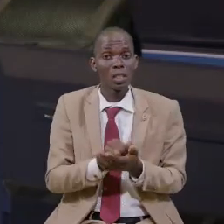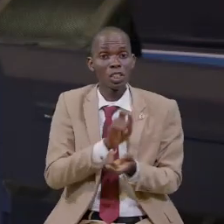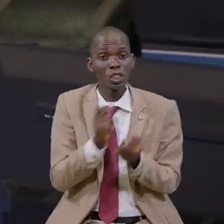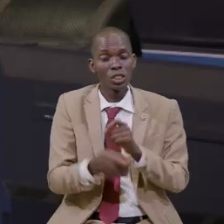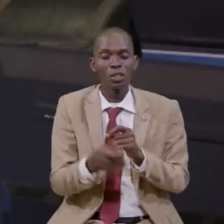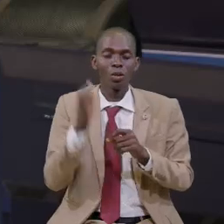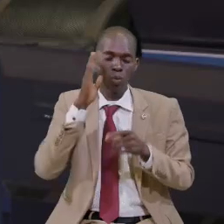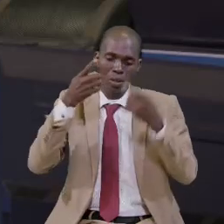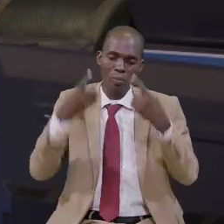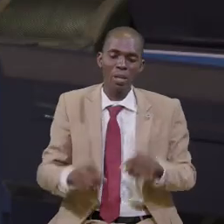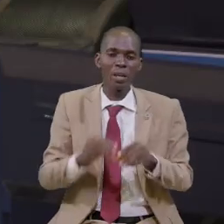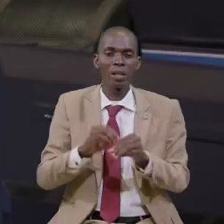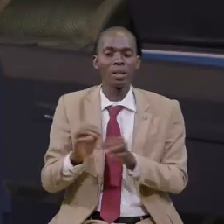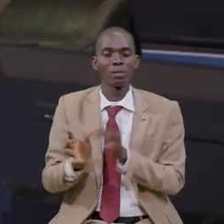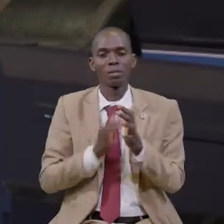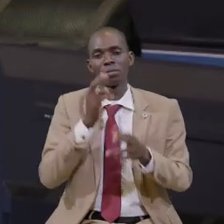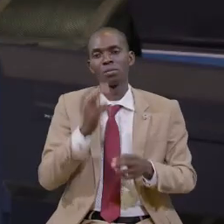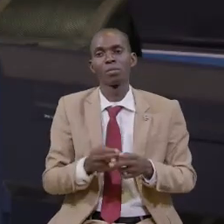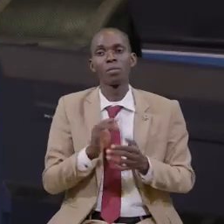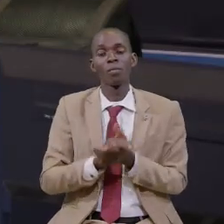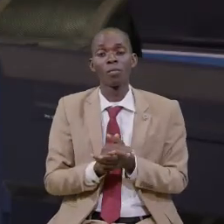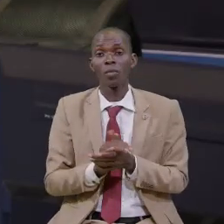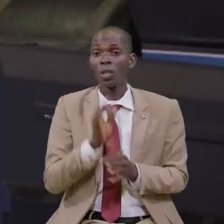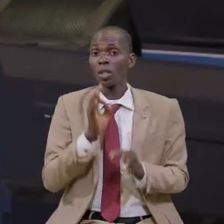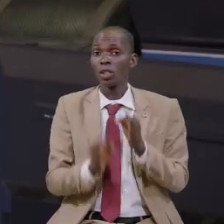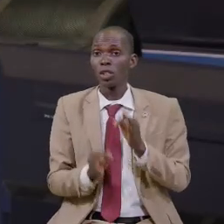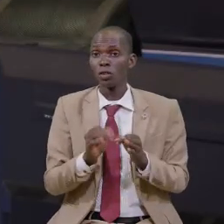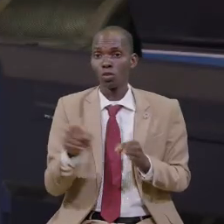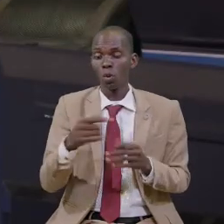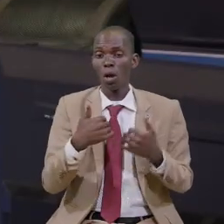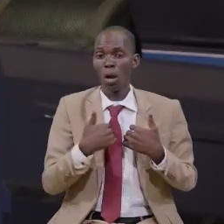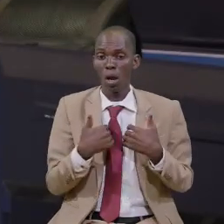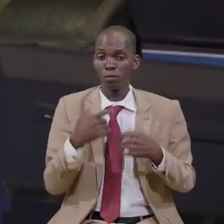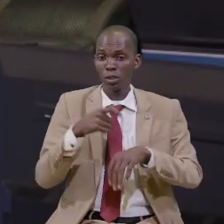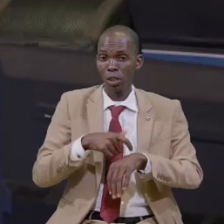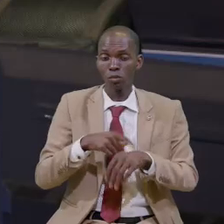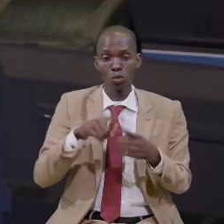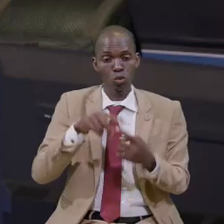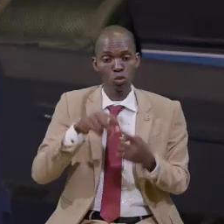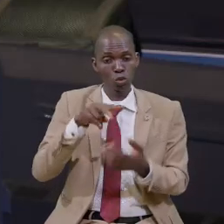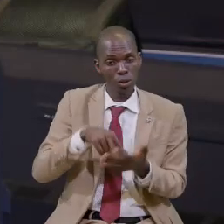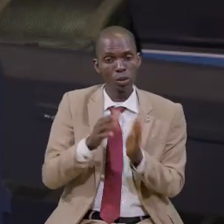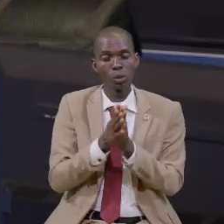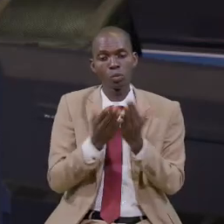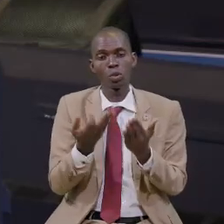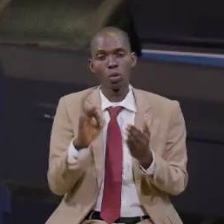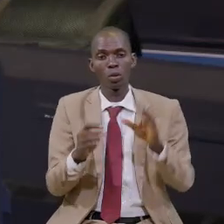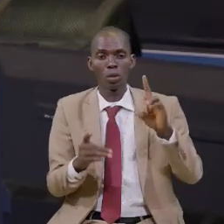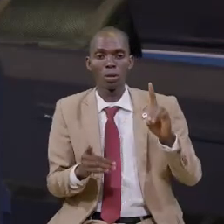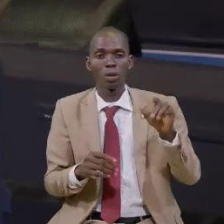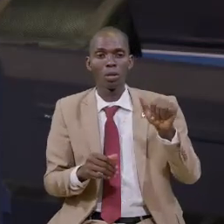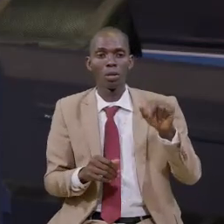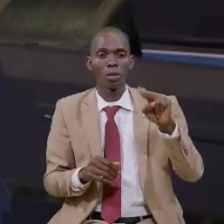place. If you have time to read the book of Daniel, chapter 1, almost